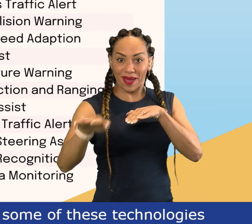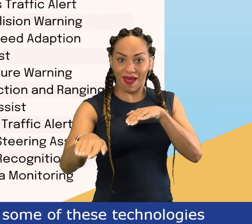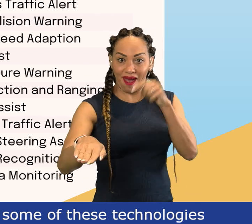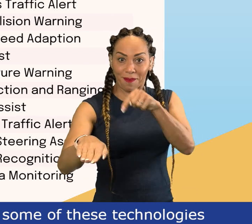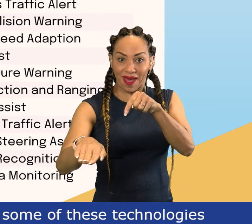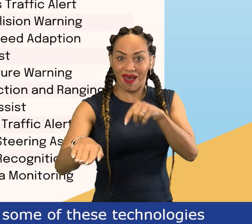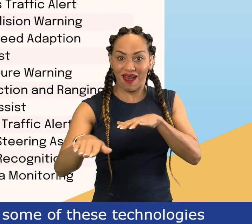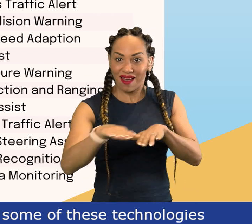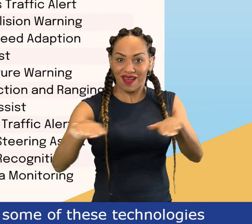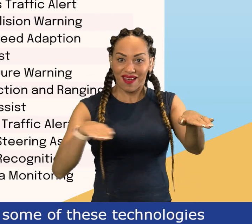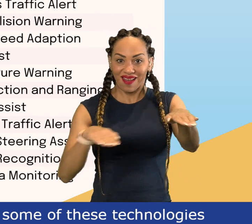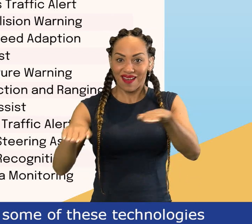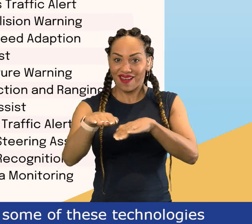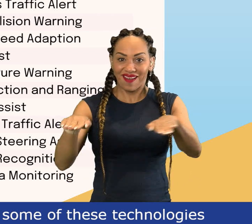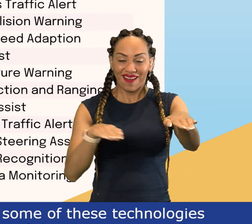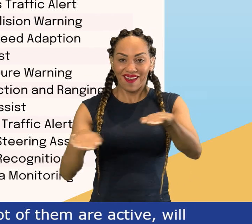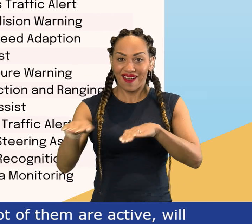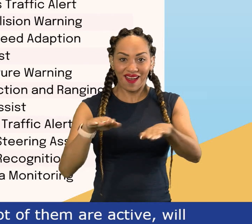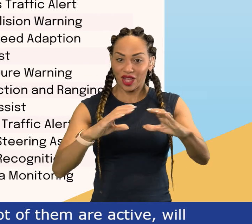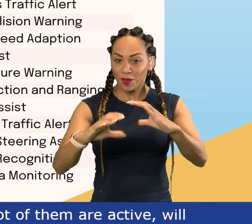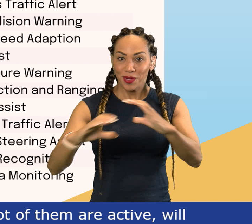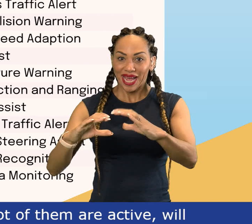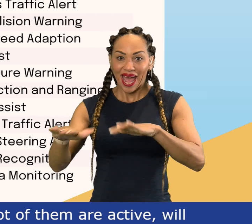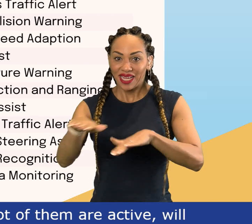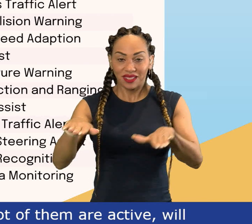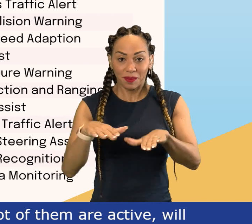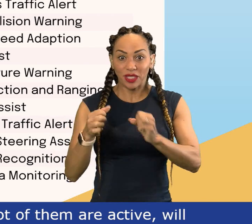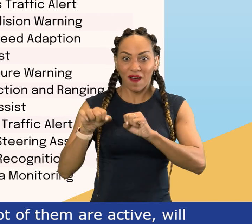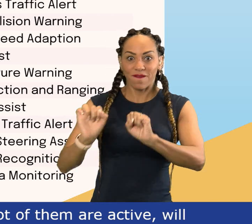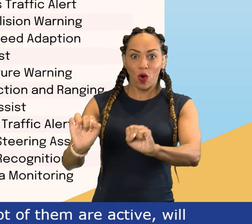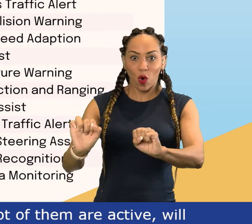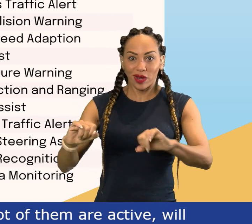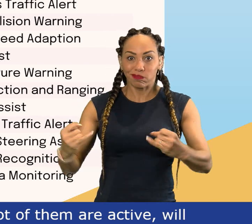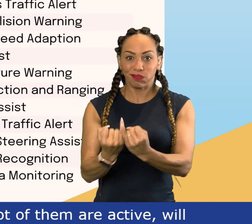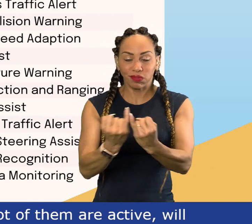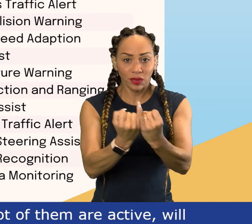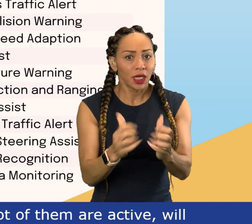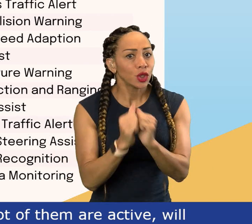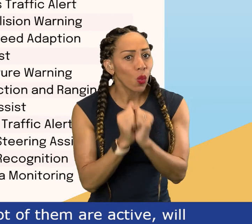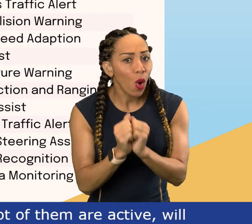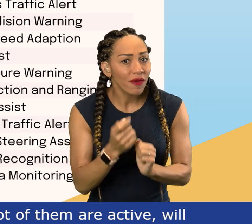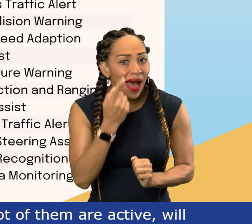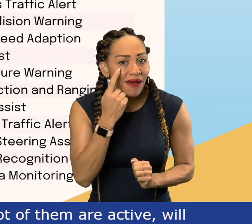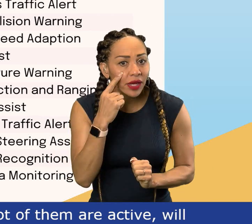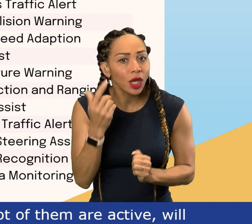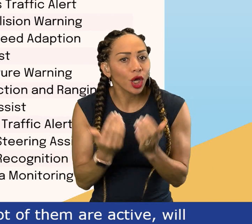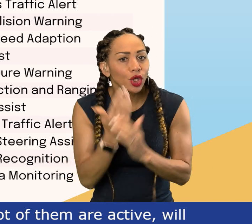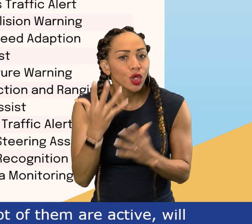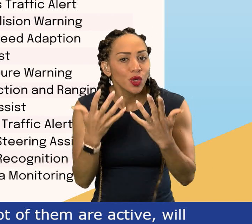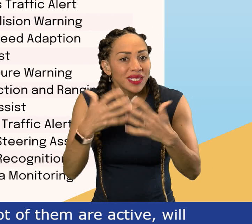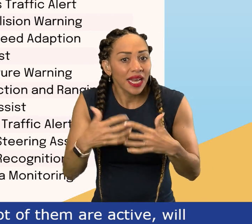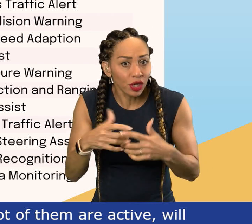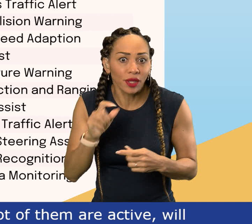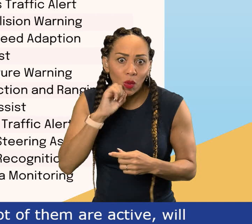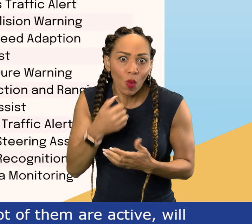reverse into someone and that kind of thing. So it's worth having a look at the latest technologies that are available now, because they will make a big difference. But